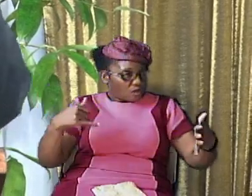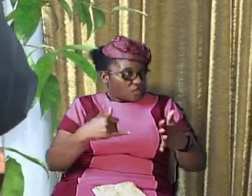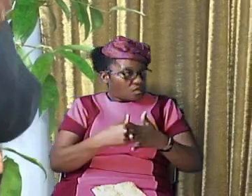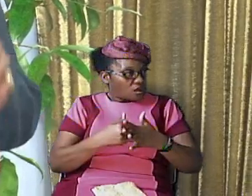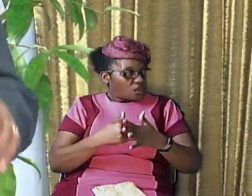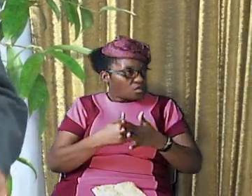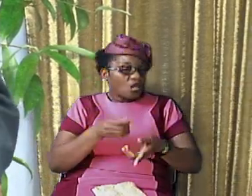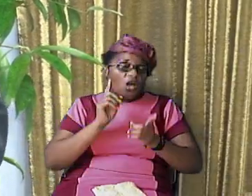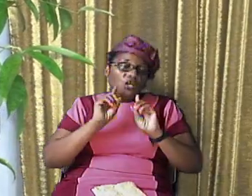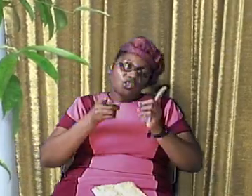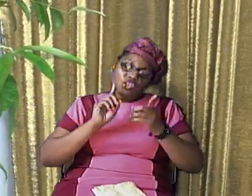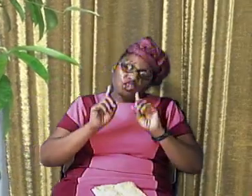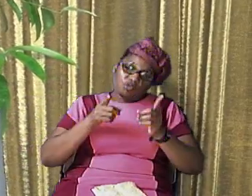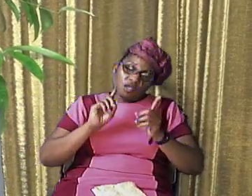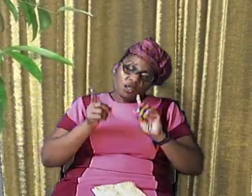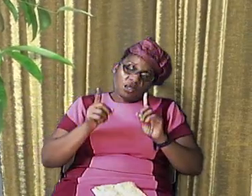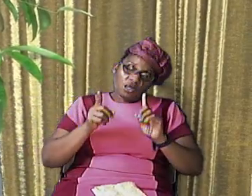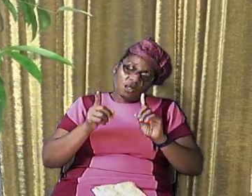Speak.